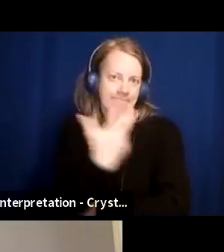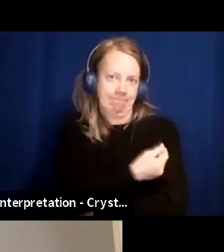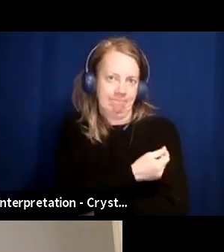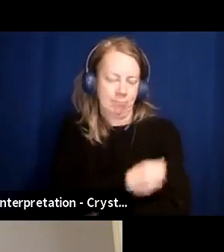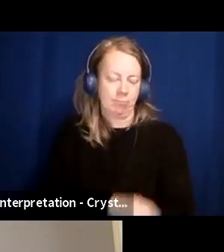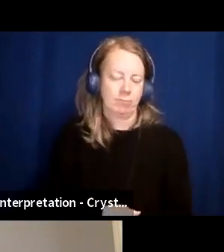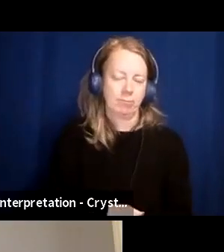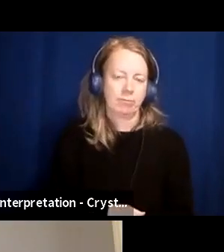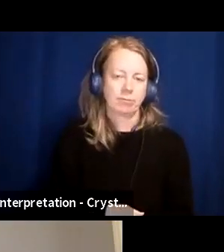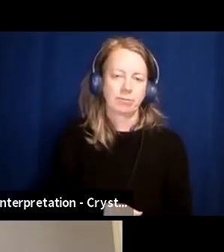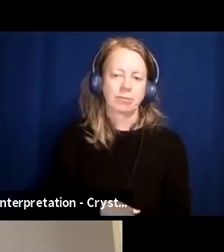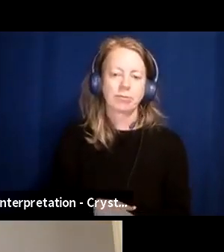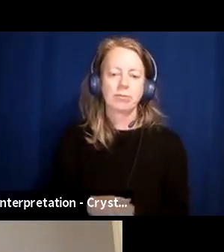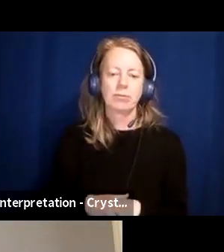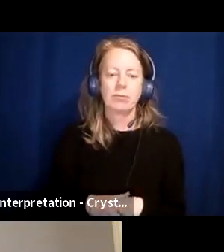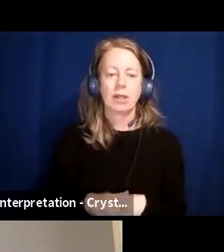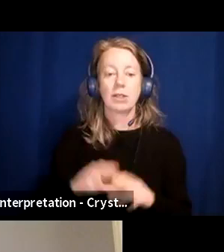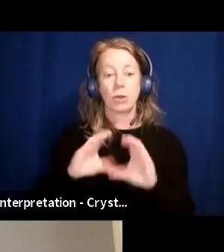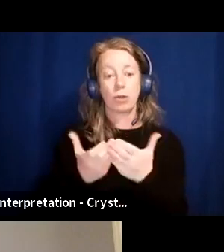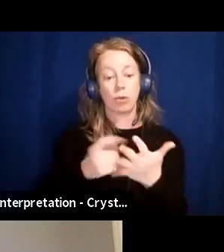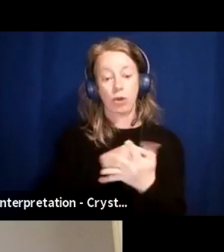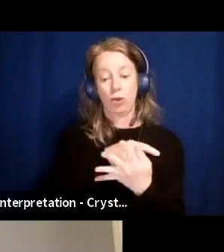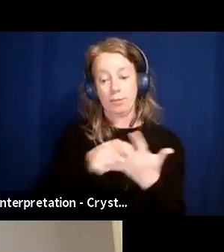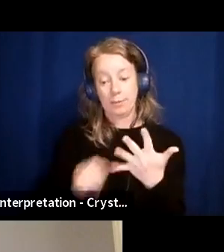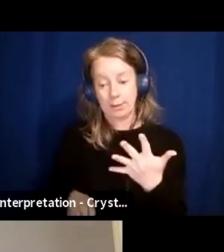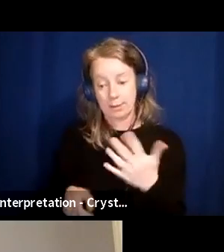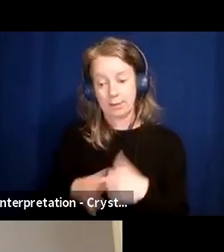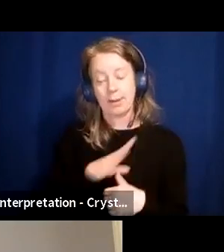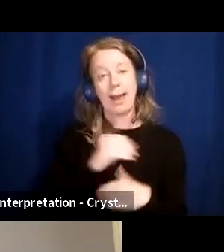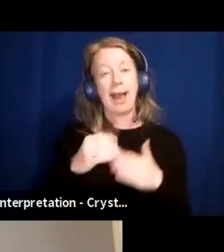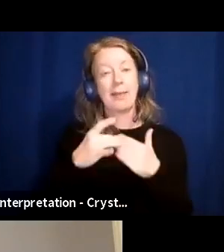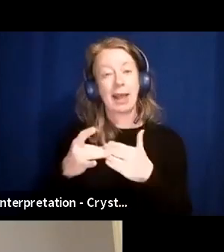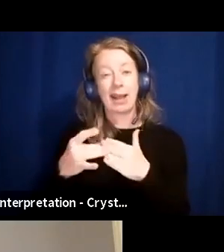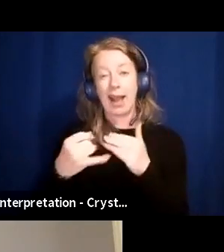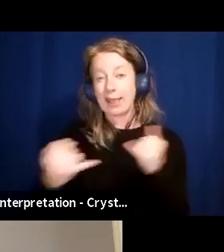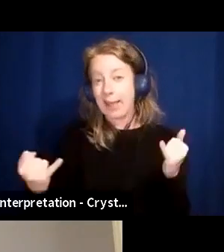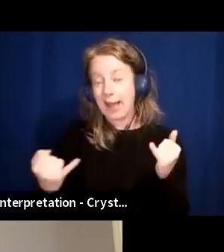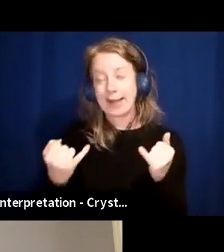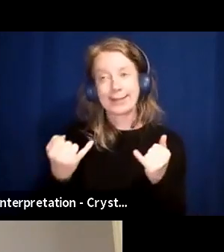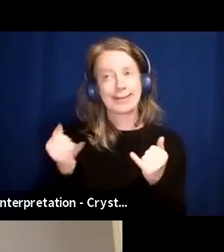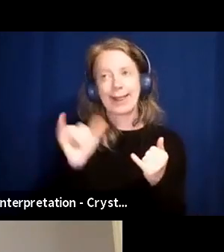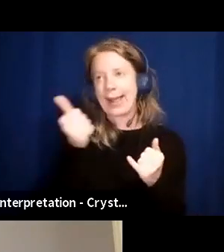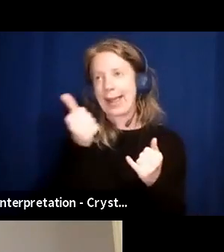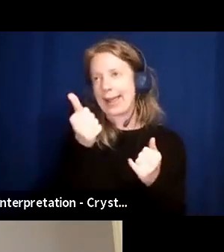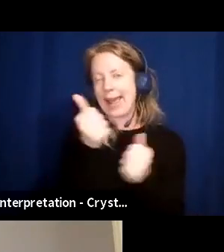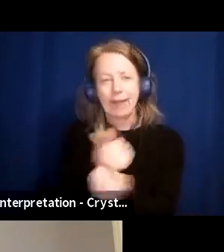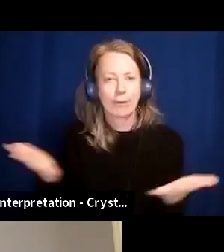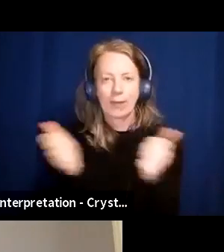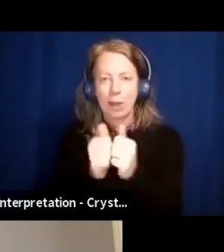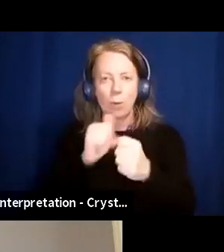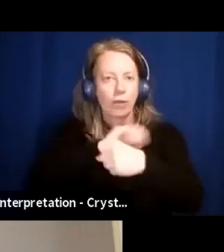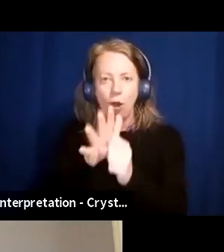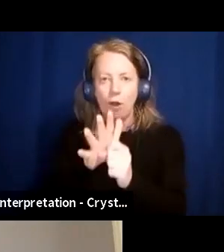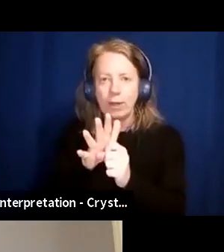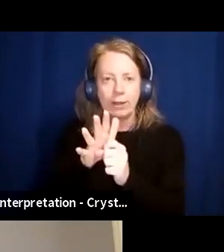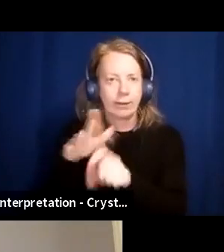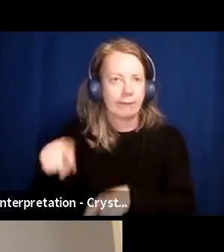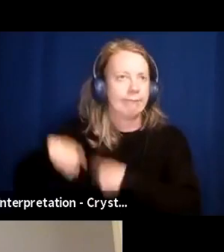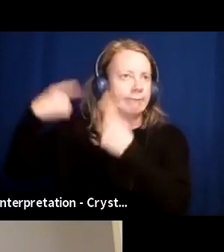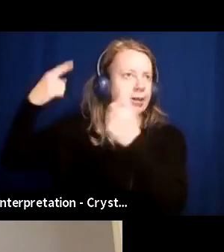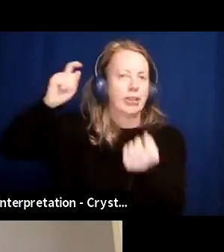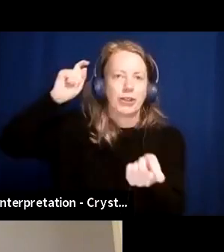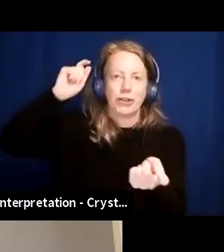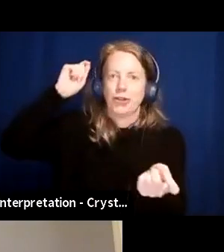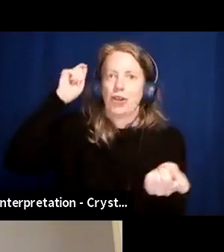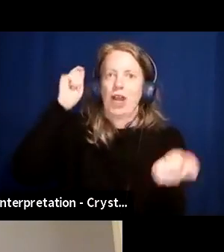These groups and these guidelines, and like with anything with COVID, it has changed a lot. I